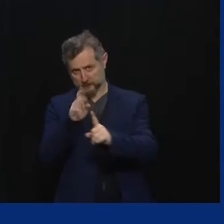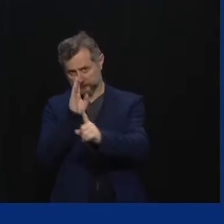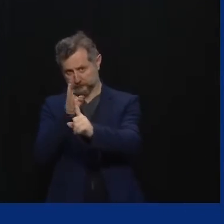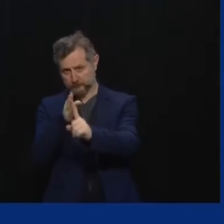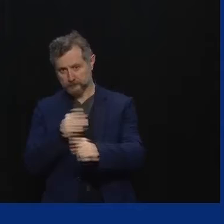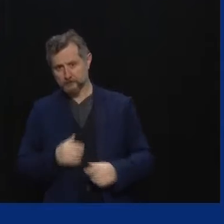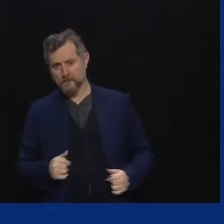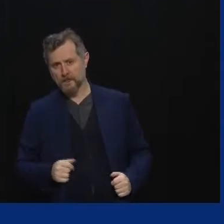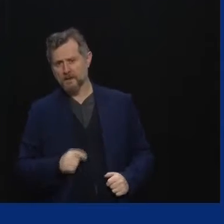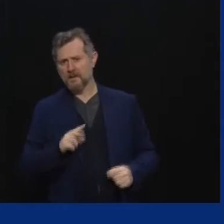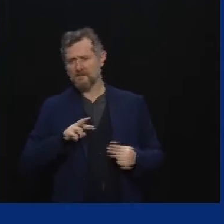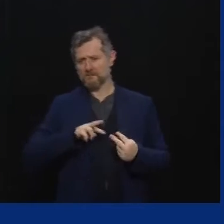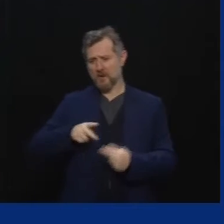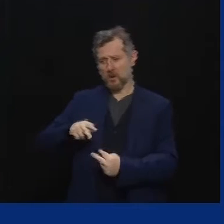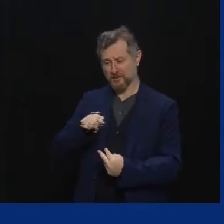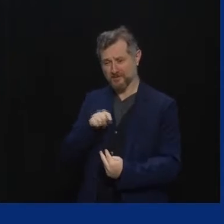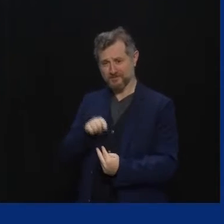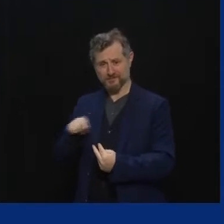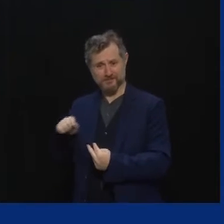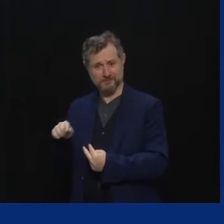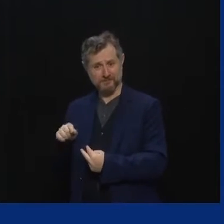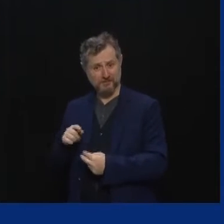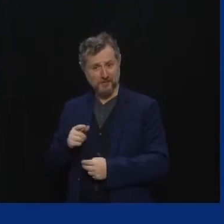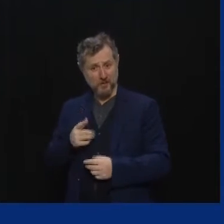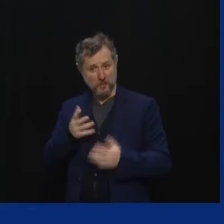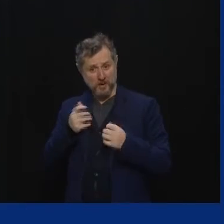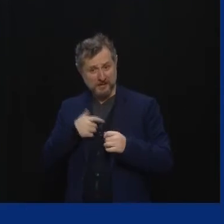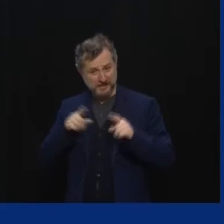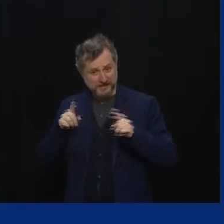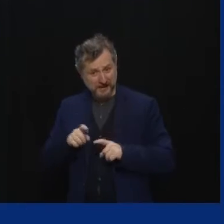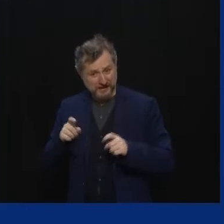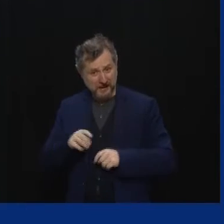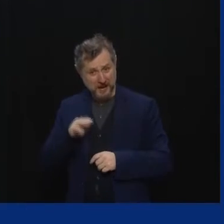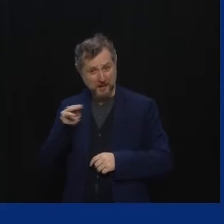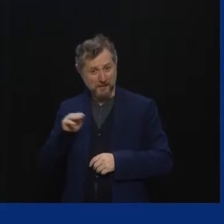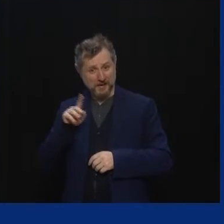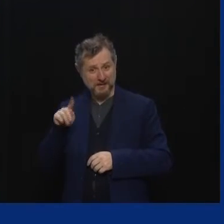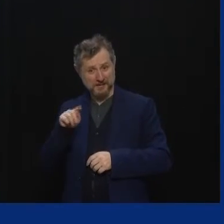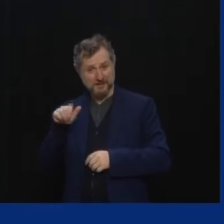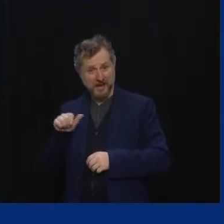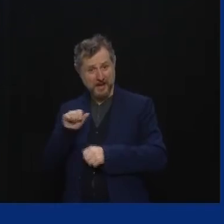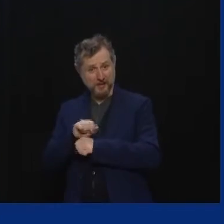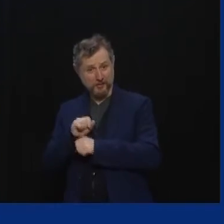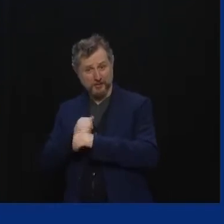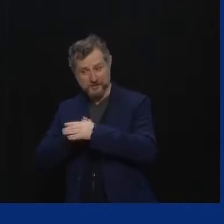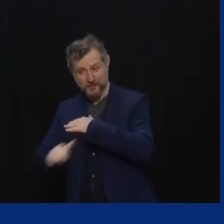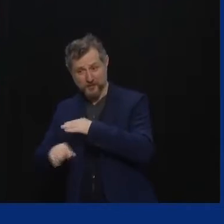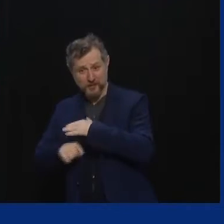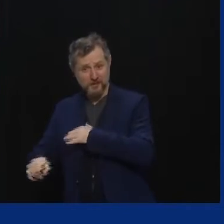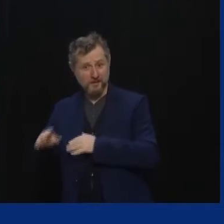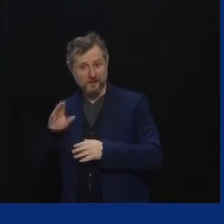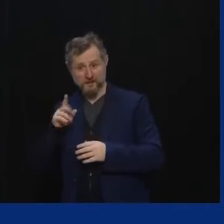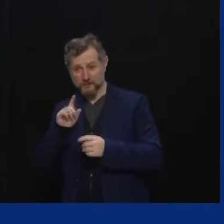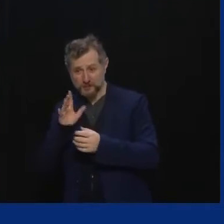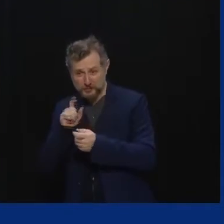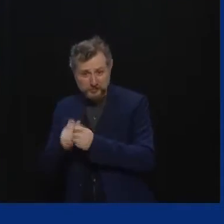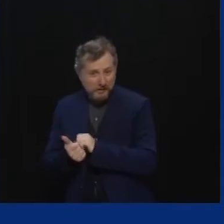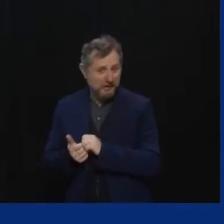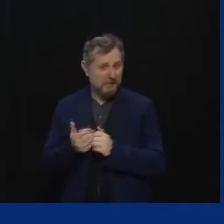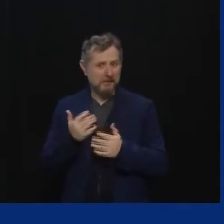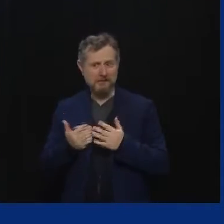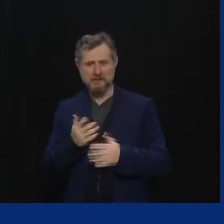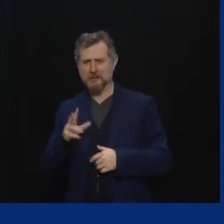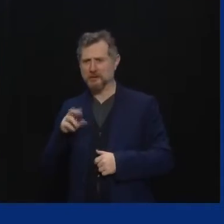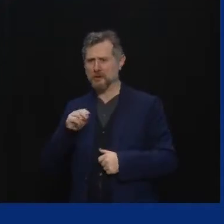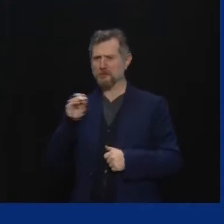on the MTA employees. Will that change in any way? There's 30% of the employees of